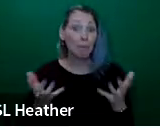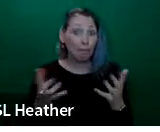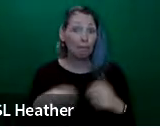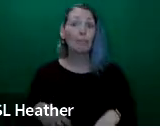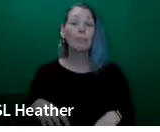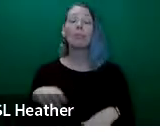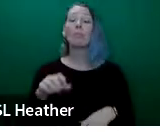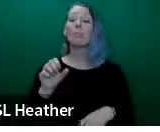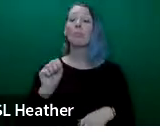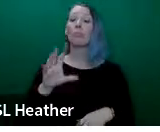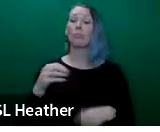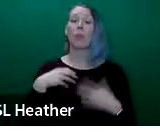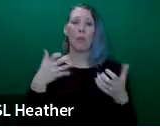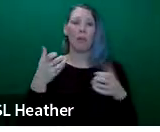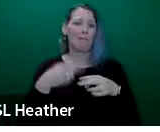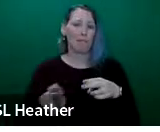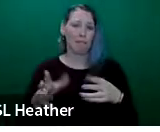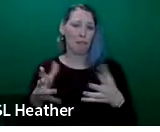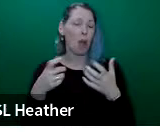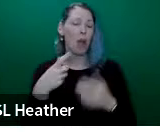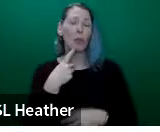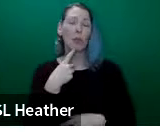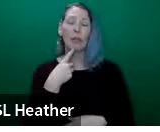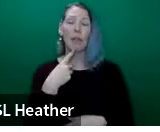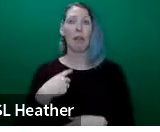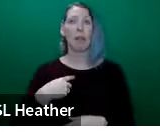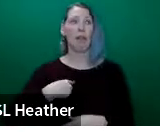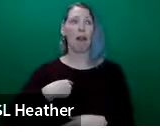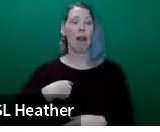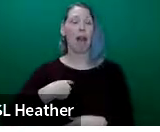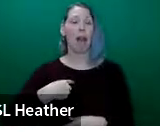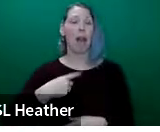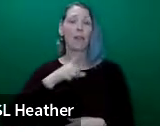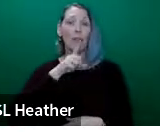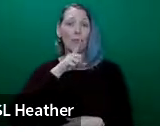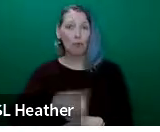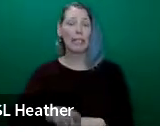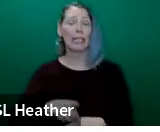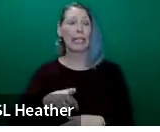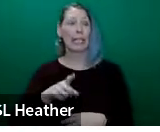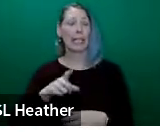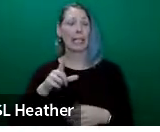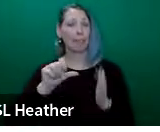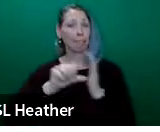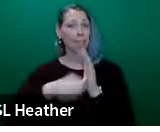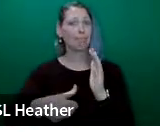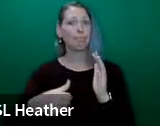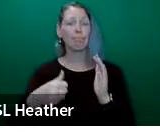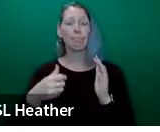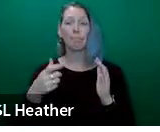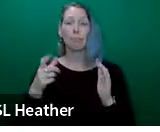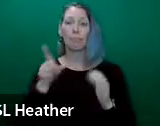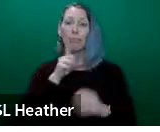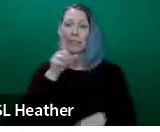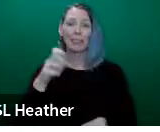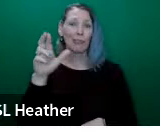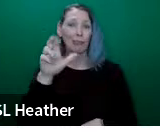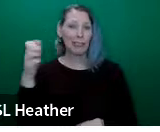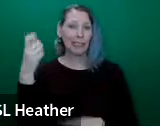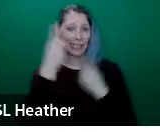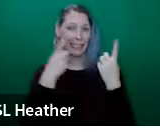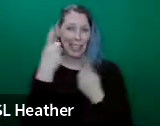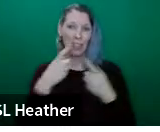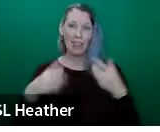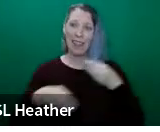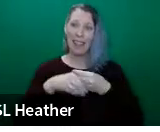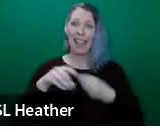So yeah, I want to keep this short. I just want to say I really stress that we need to reconsider adding additional